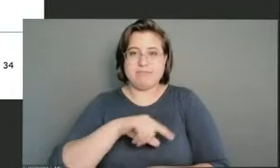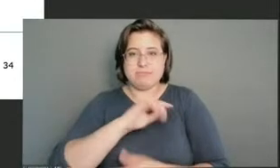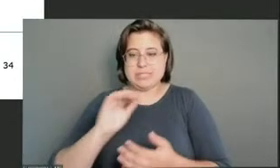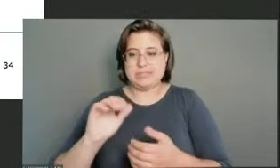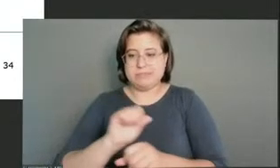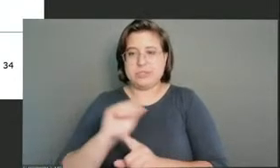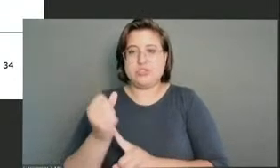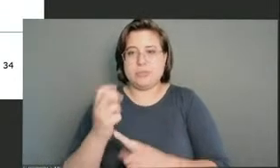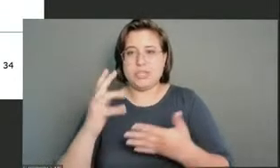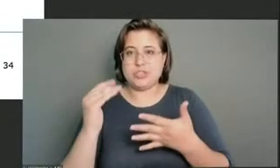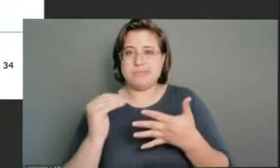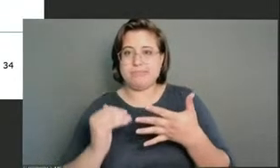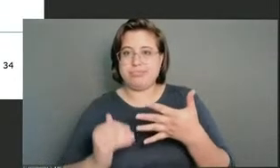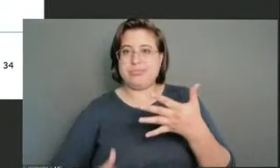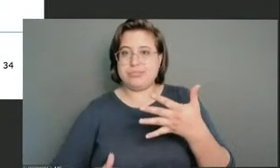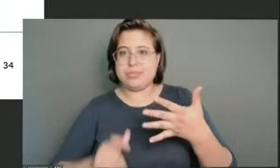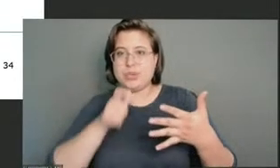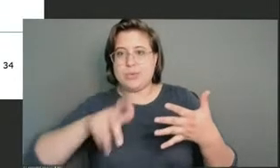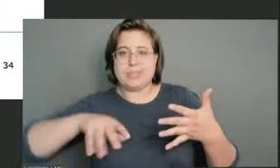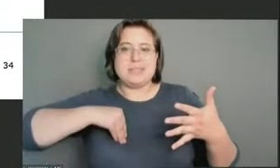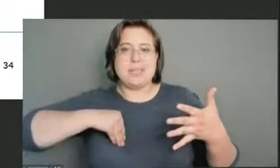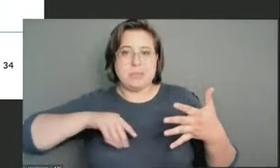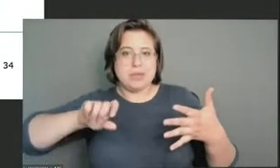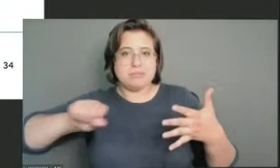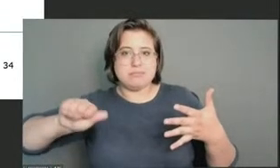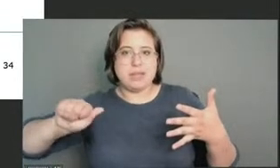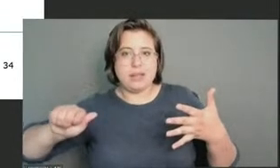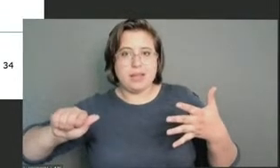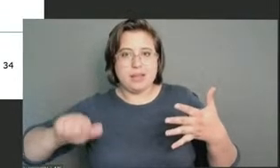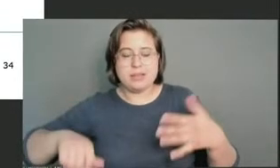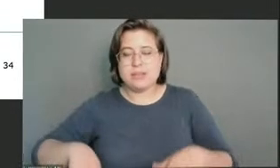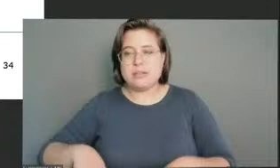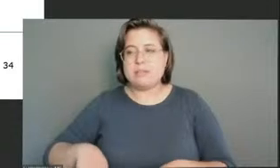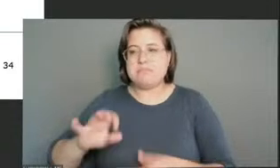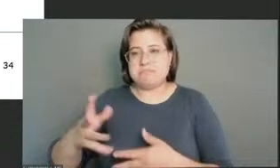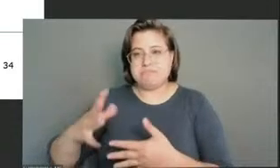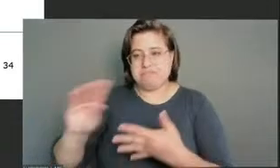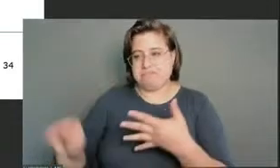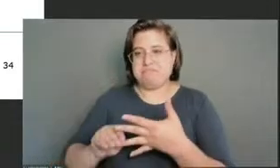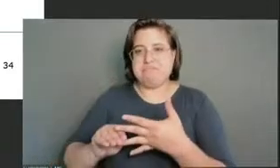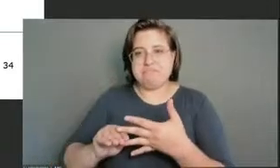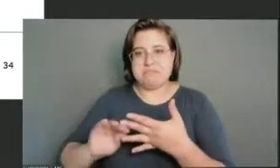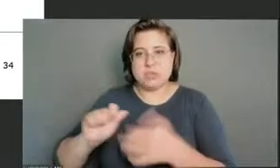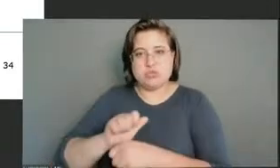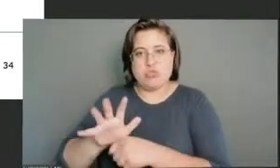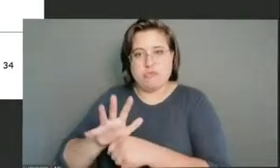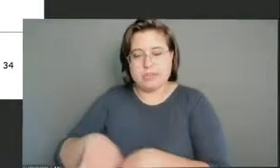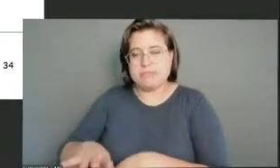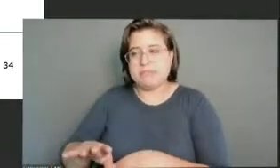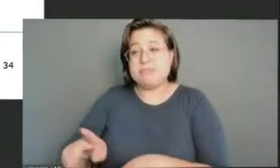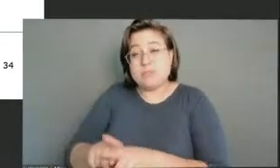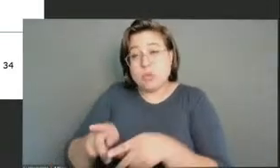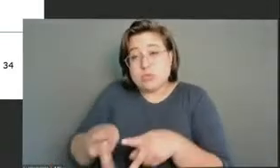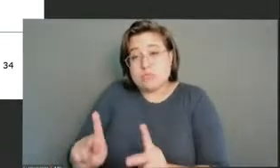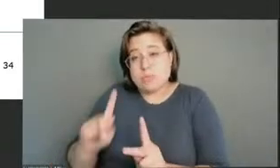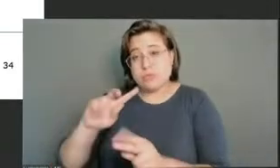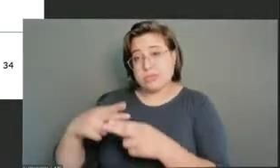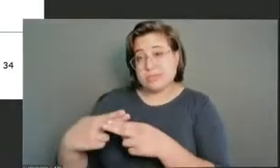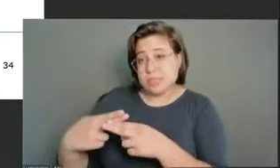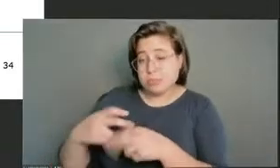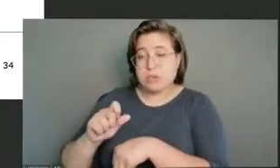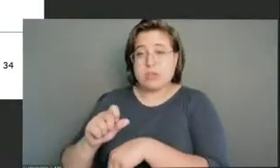Security Administration, and to include allowance for temporary, partial, or situational impairments